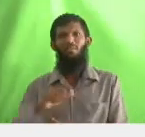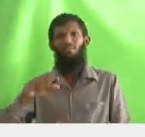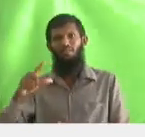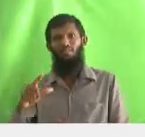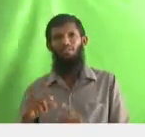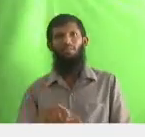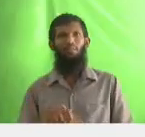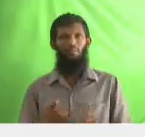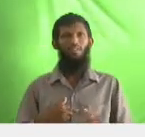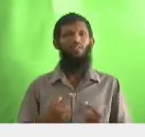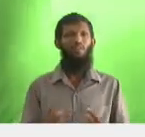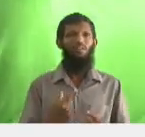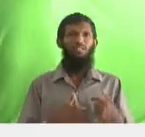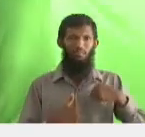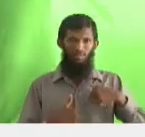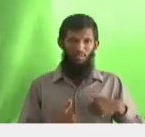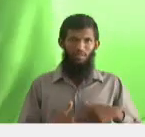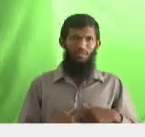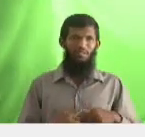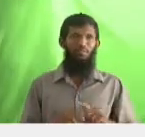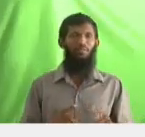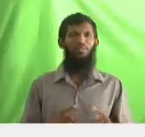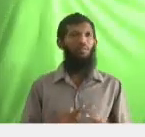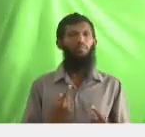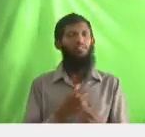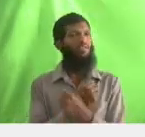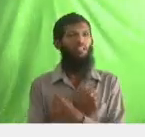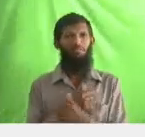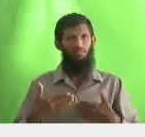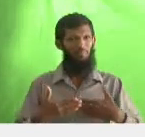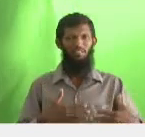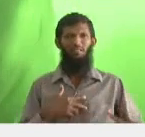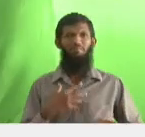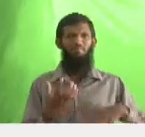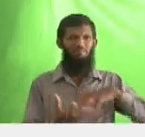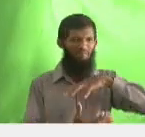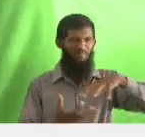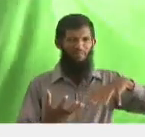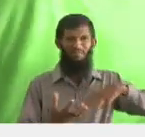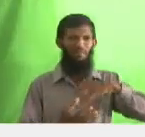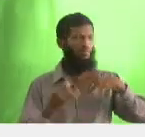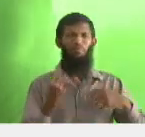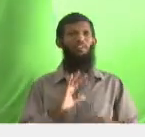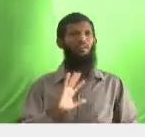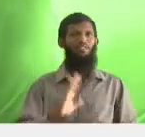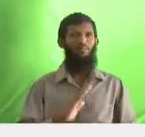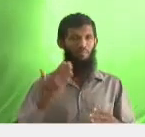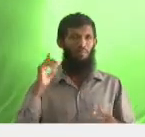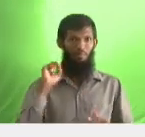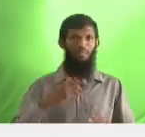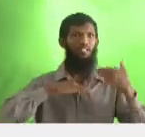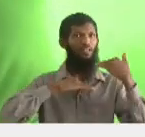indeed is within the hearts. Let that love not contaminate the heart. It should be limited